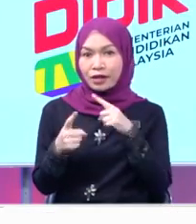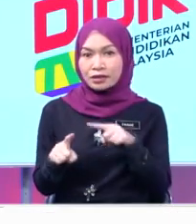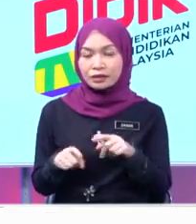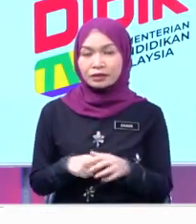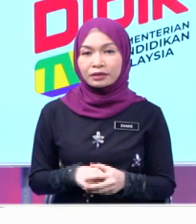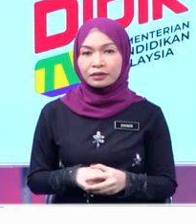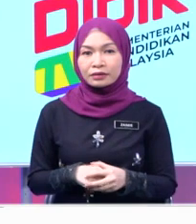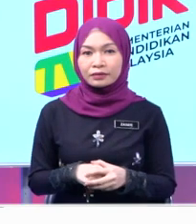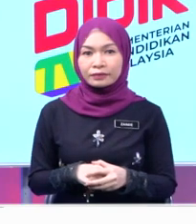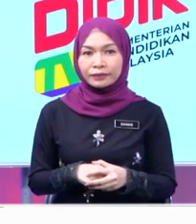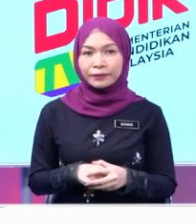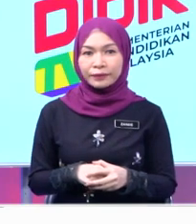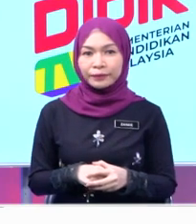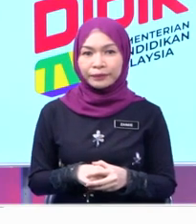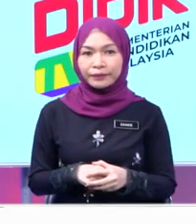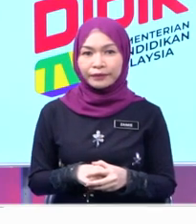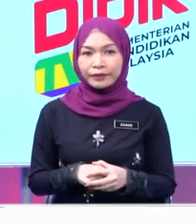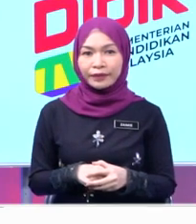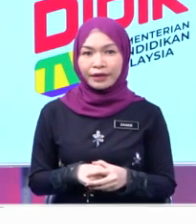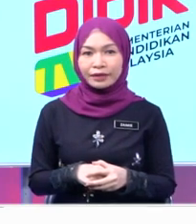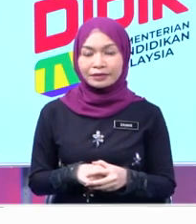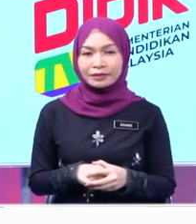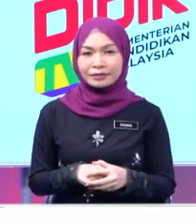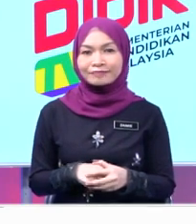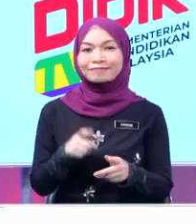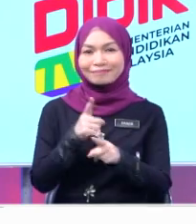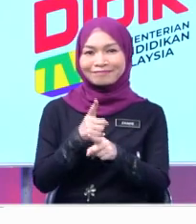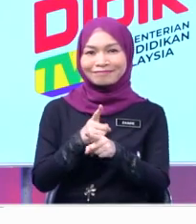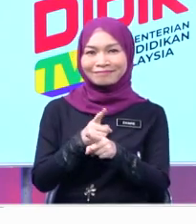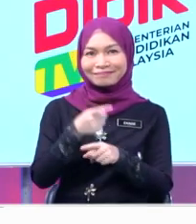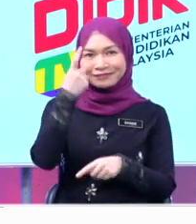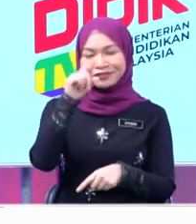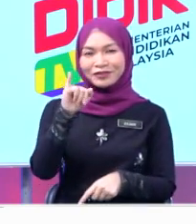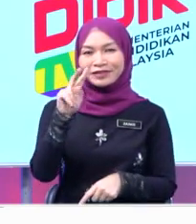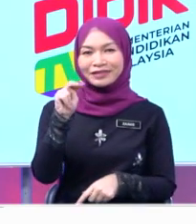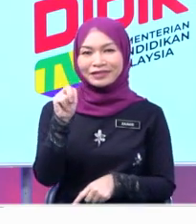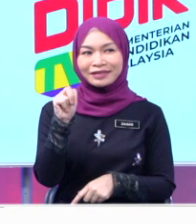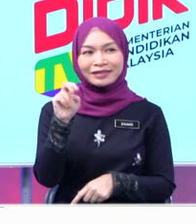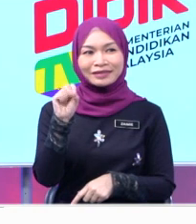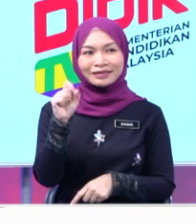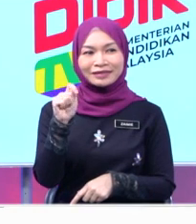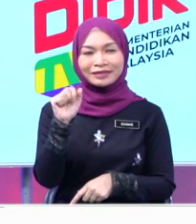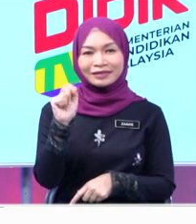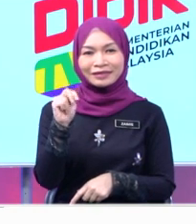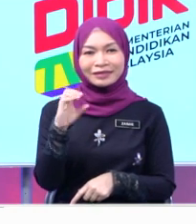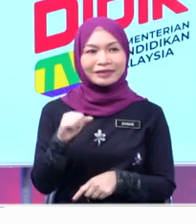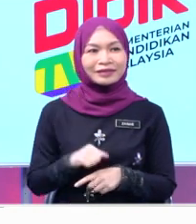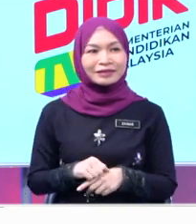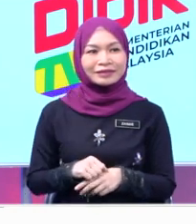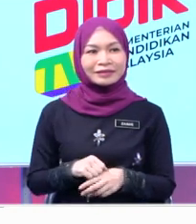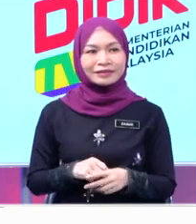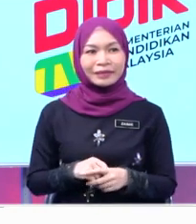For instance, Correct. Wonderful. Yes. Okay. I didn't mention that phrase just now. I mentioned,